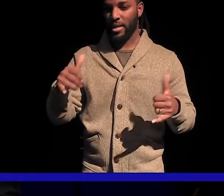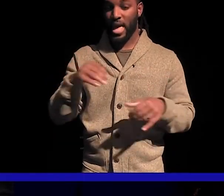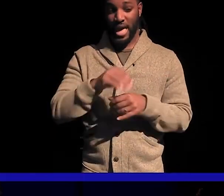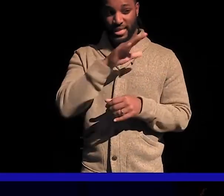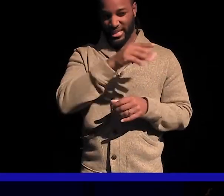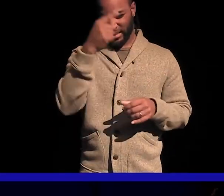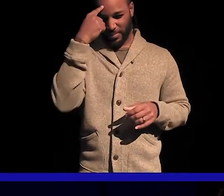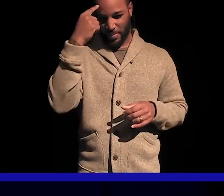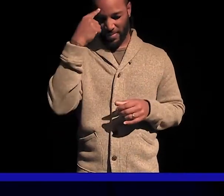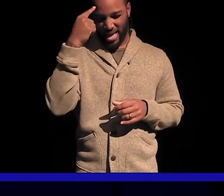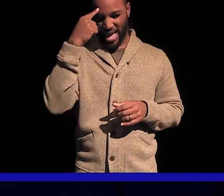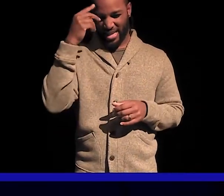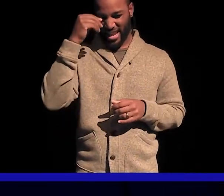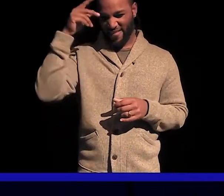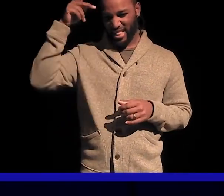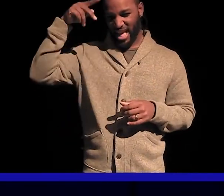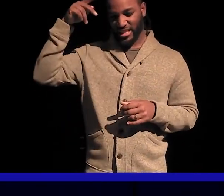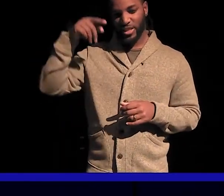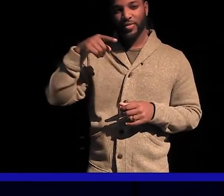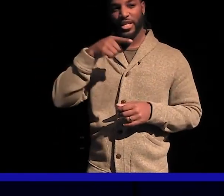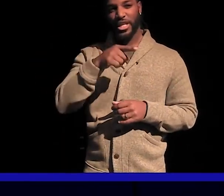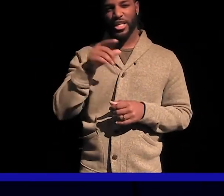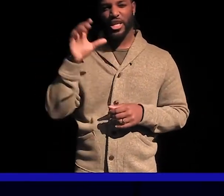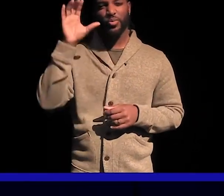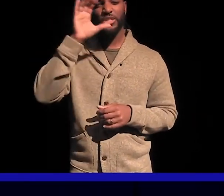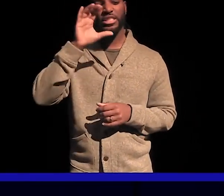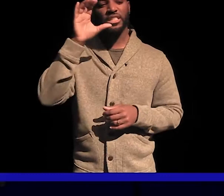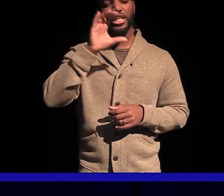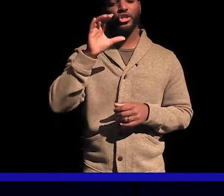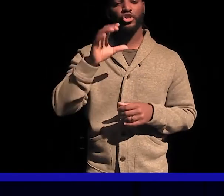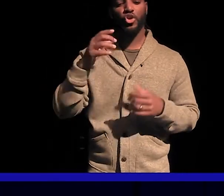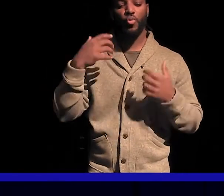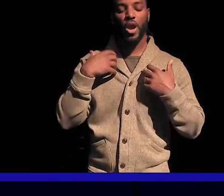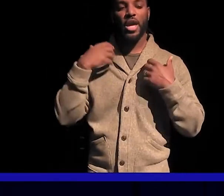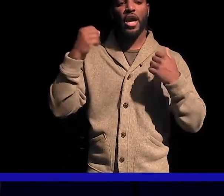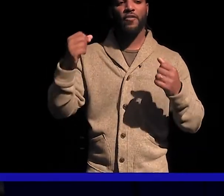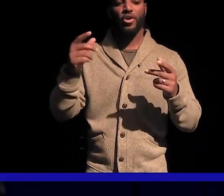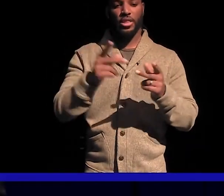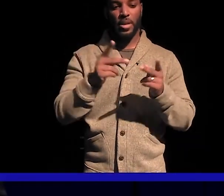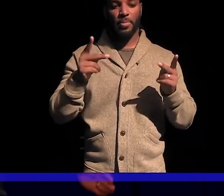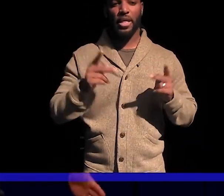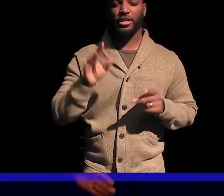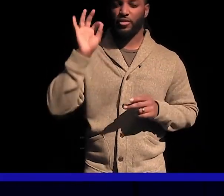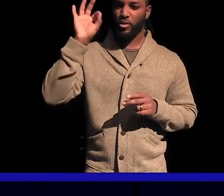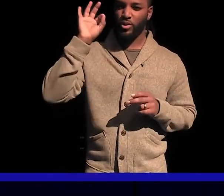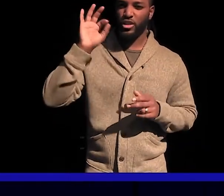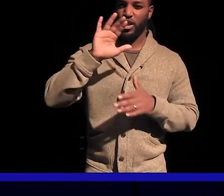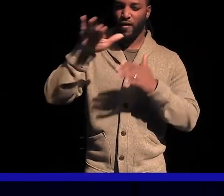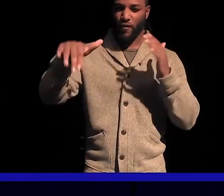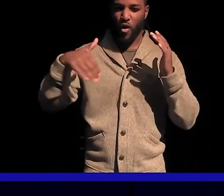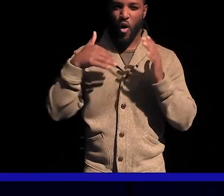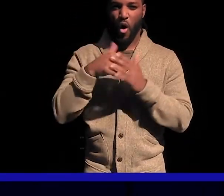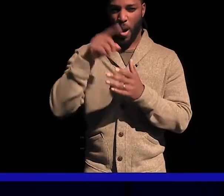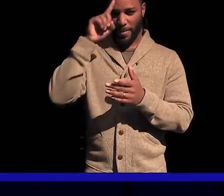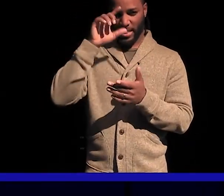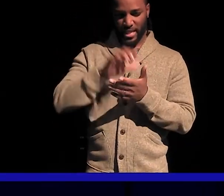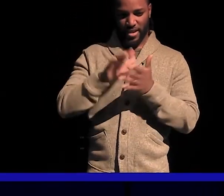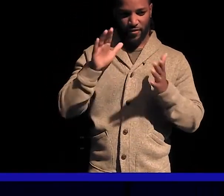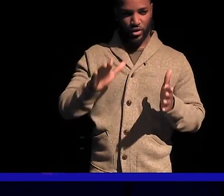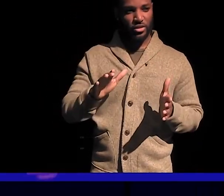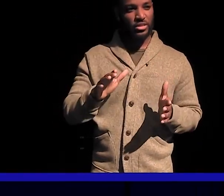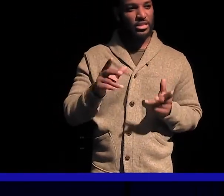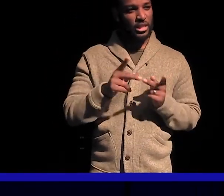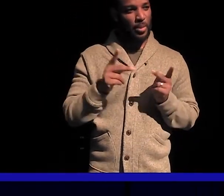ministry philosophy, he was seeking to recover the place of the priesthood of all believers, the place where we